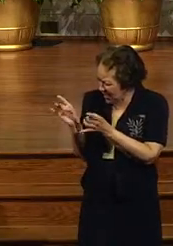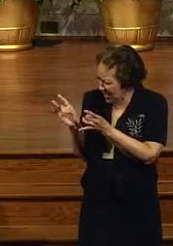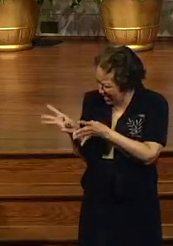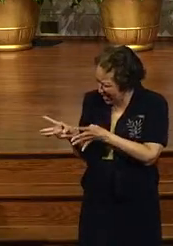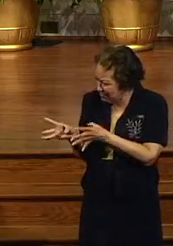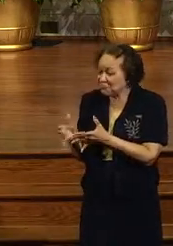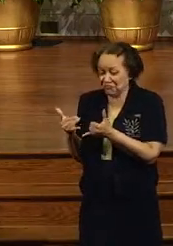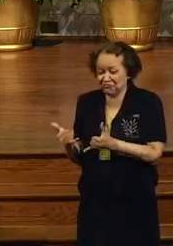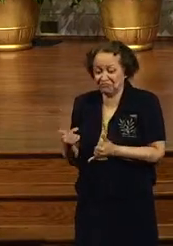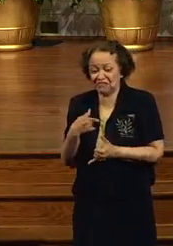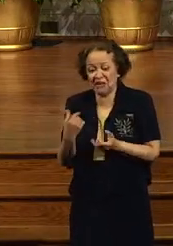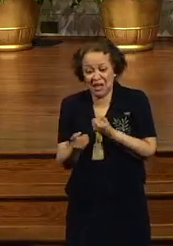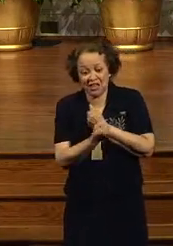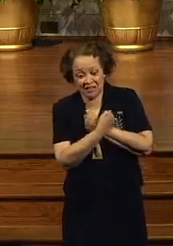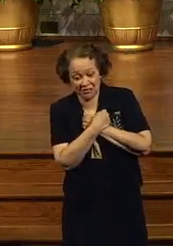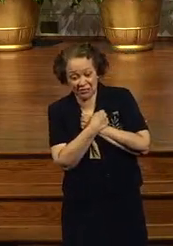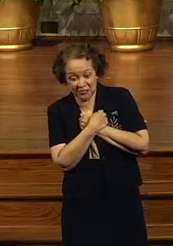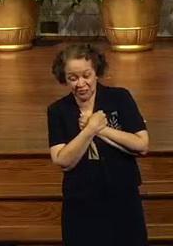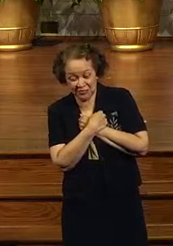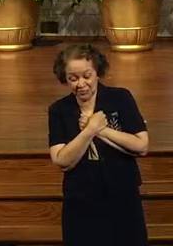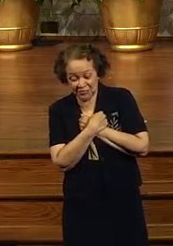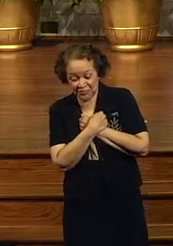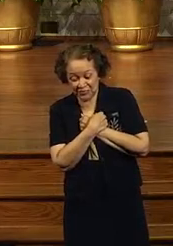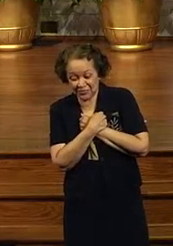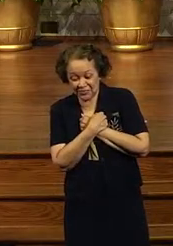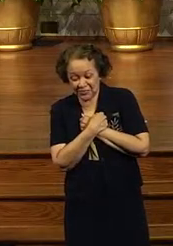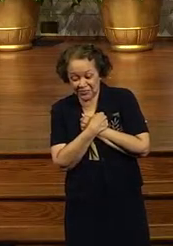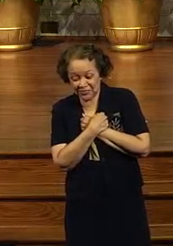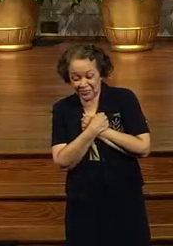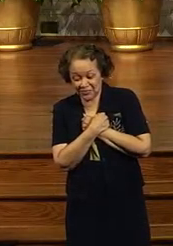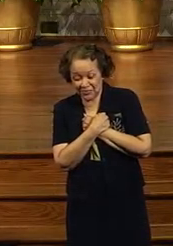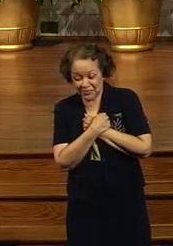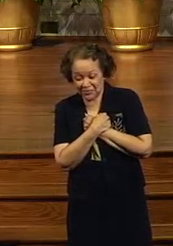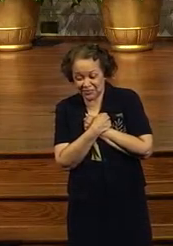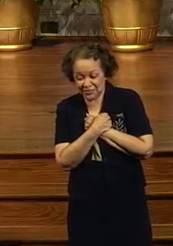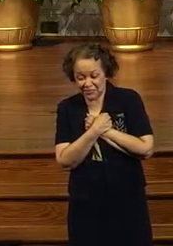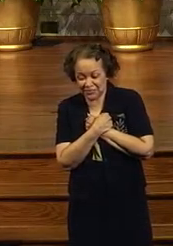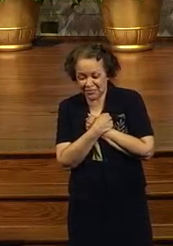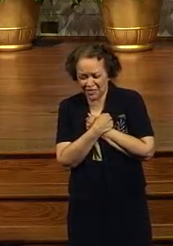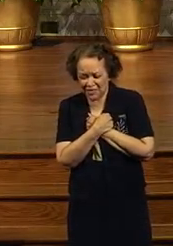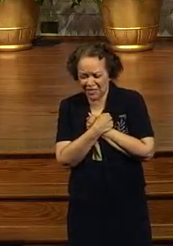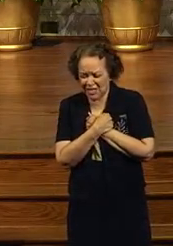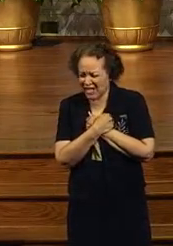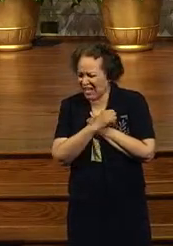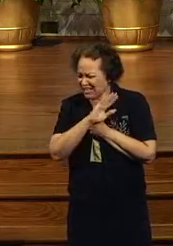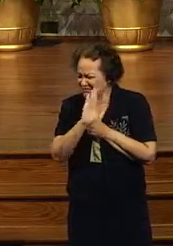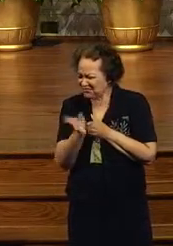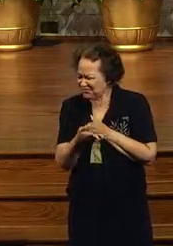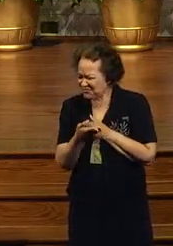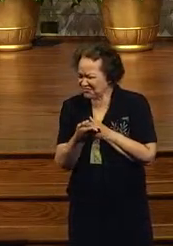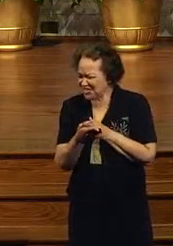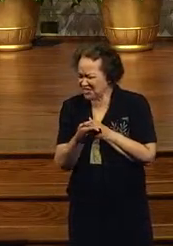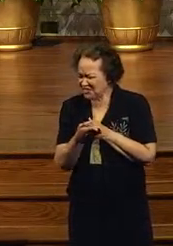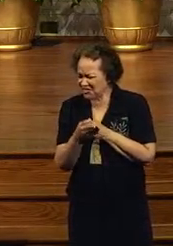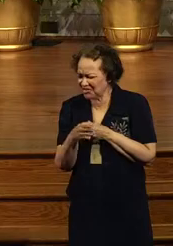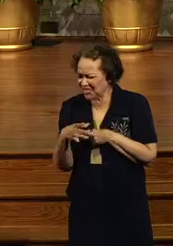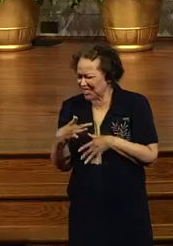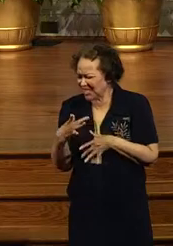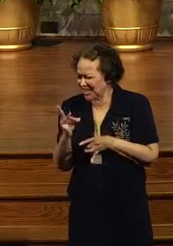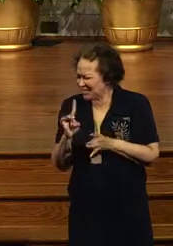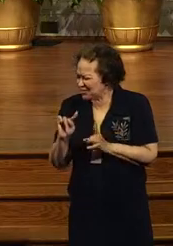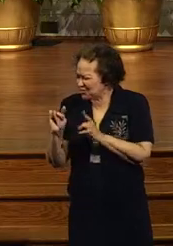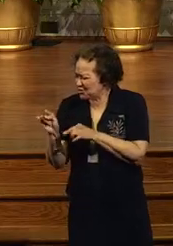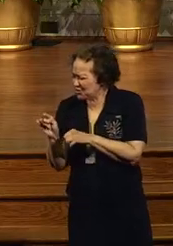hated, now I love. My wife could tell you, I never loved going to church. But praise God for